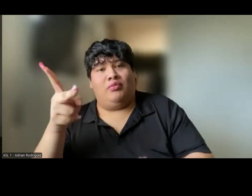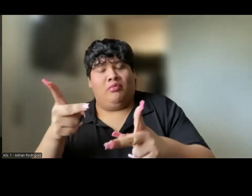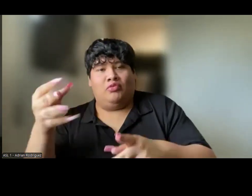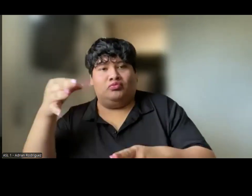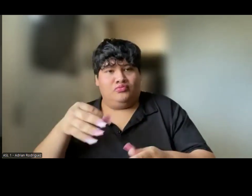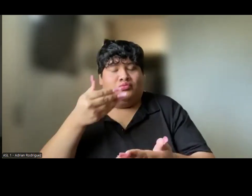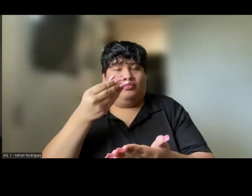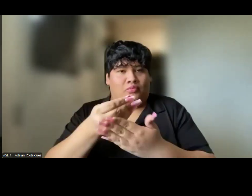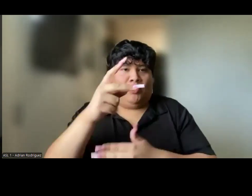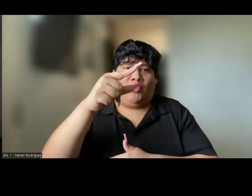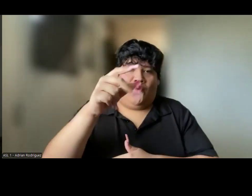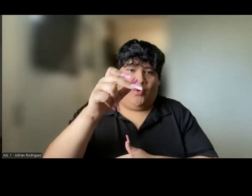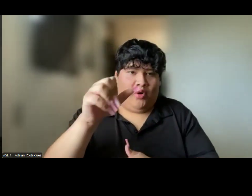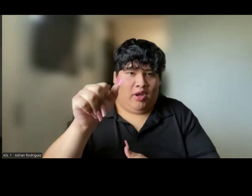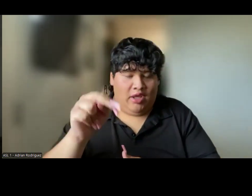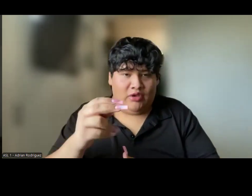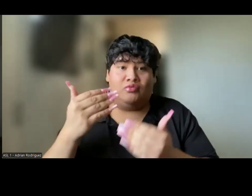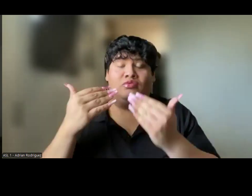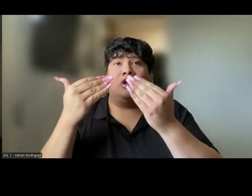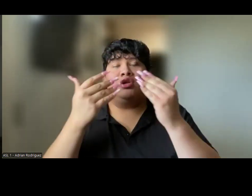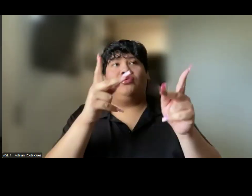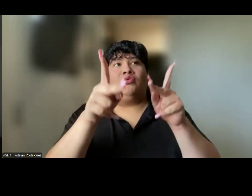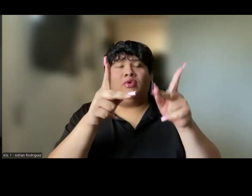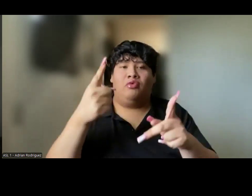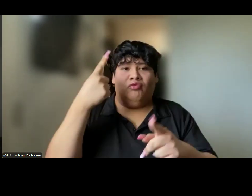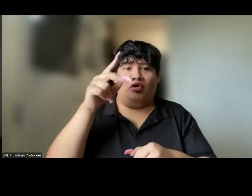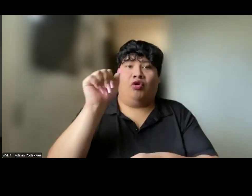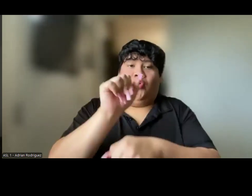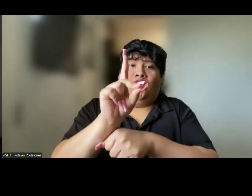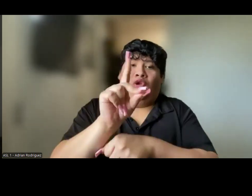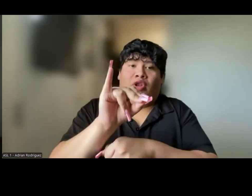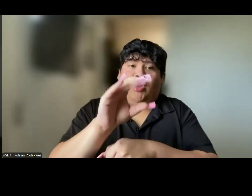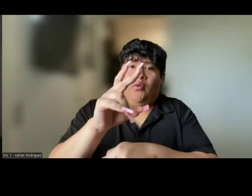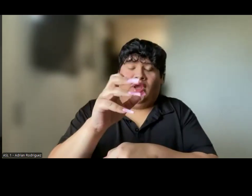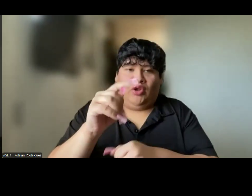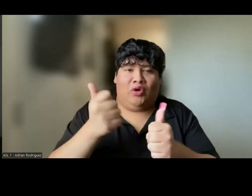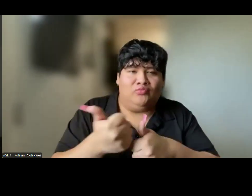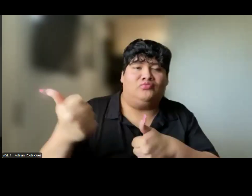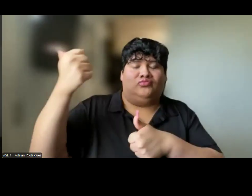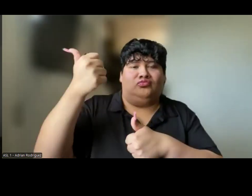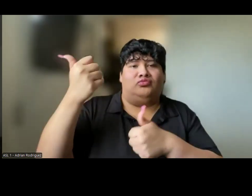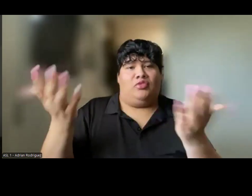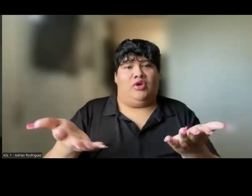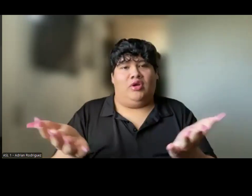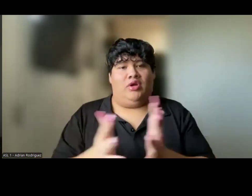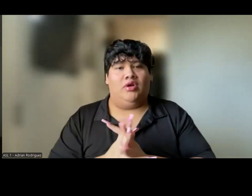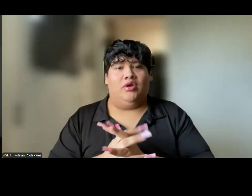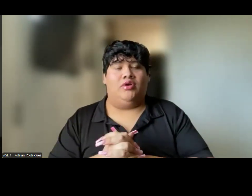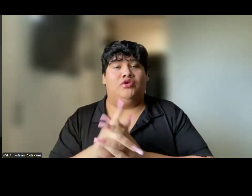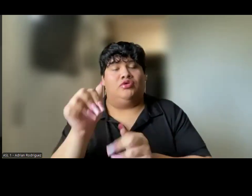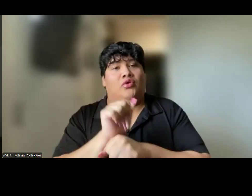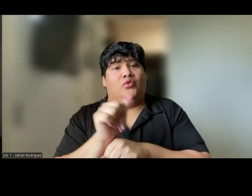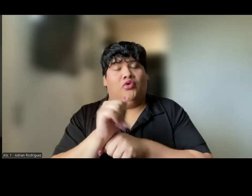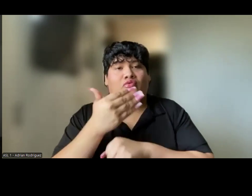every level of the administration. So big kudos to the director here for the work that she's been doing.